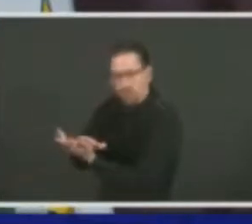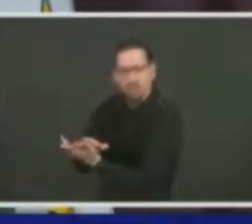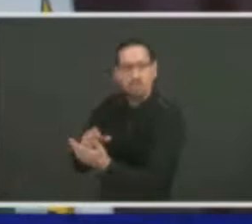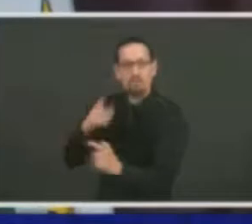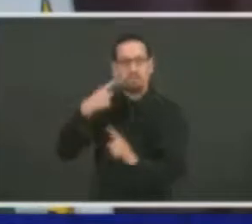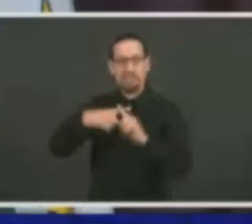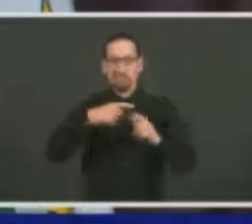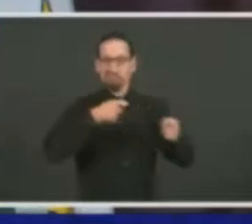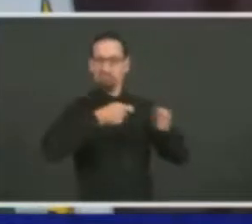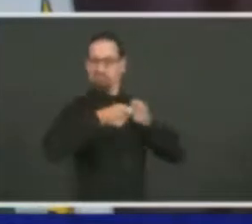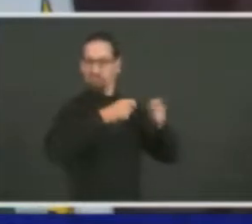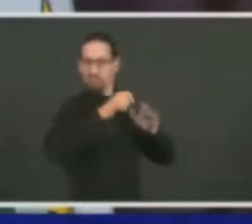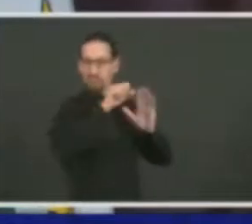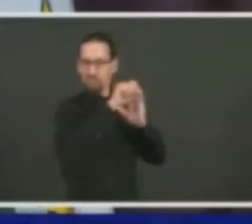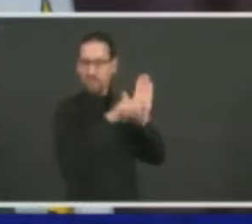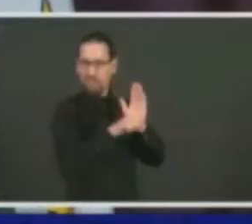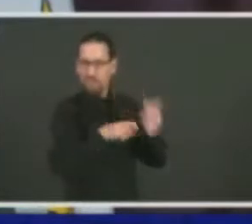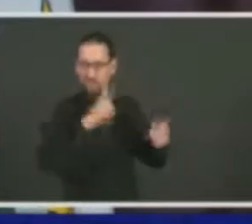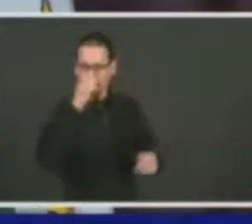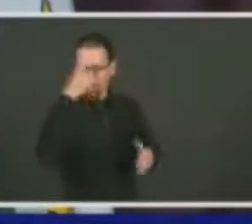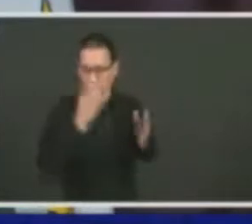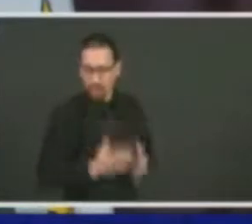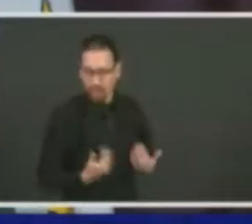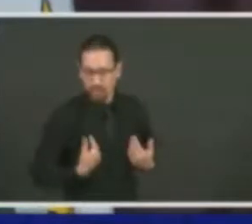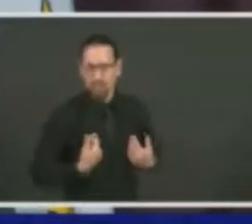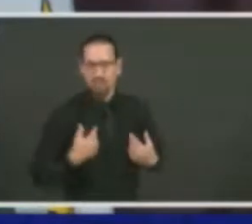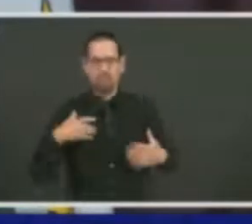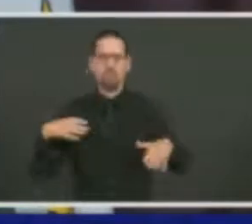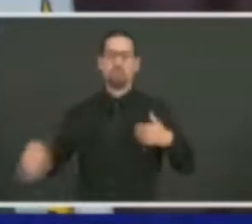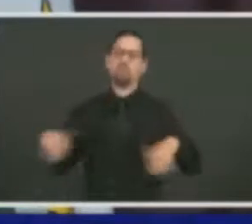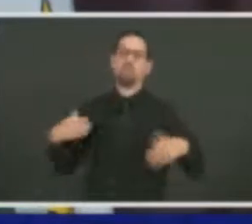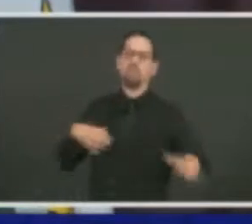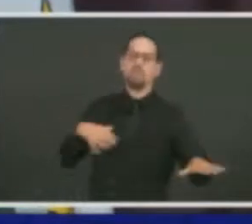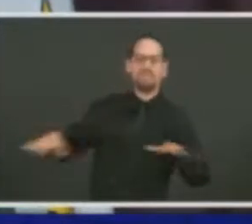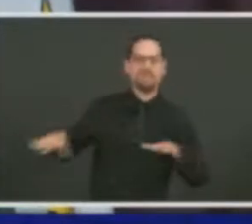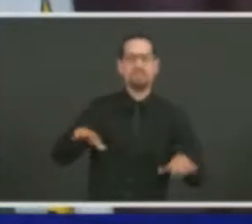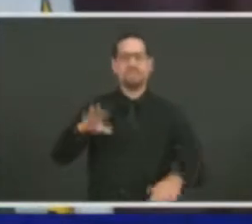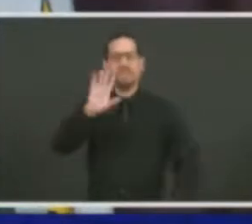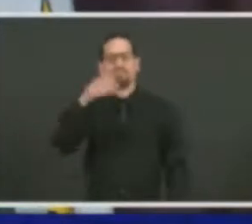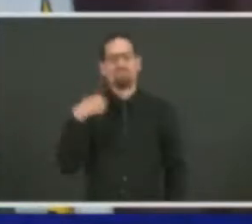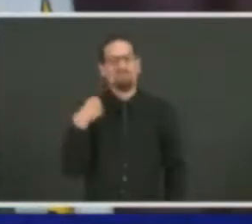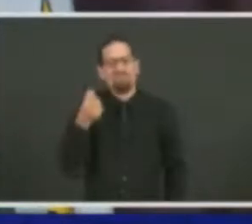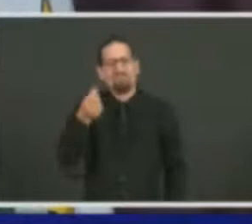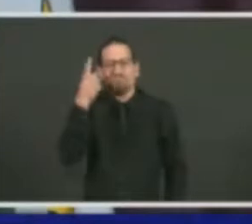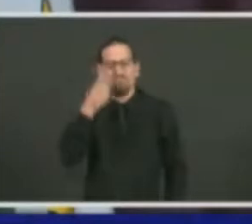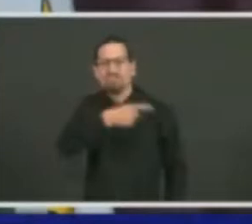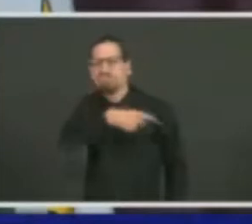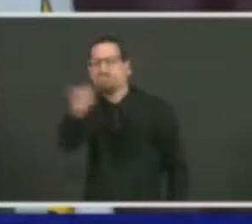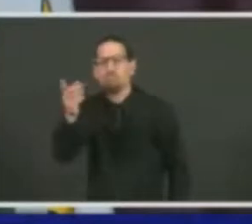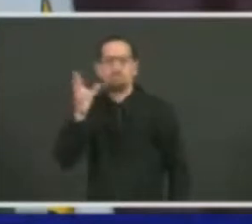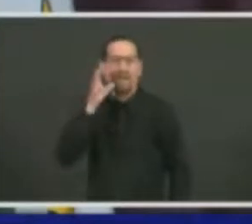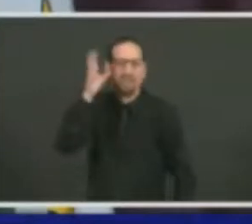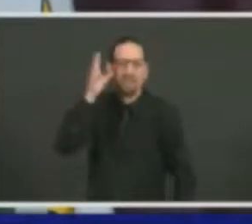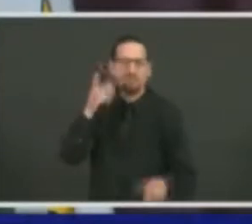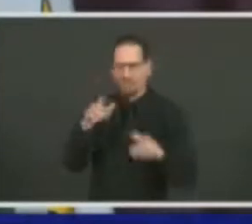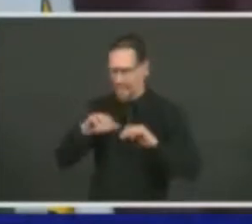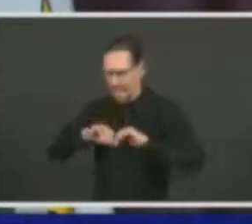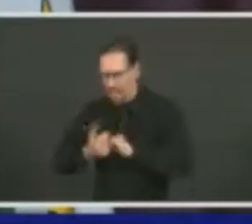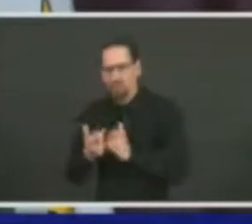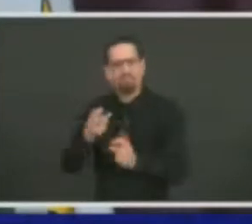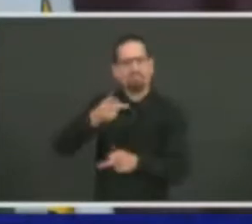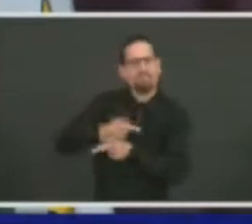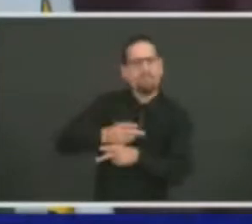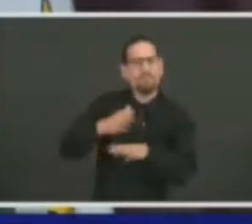want to do for their kids? You want to do what's best for your kids. And the question is, what is best for the kids?